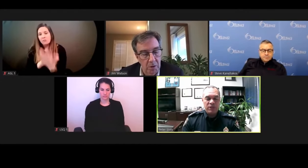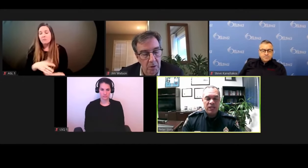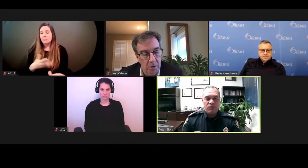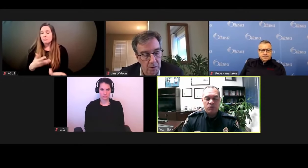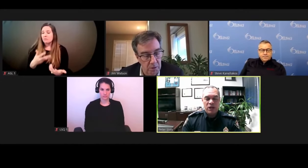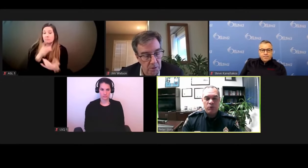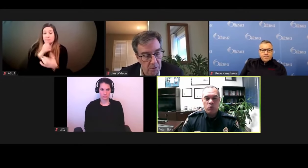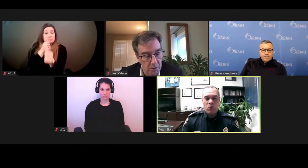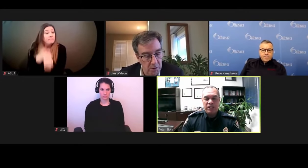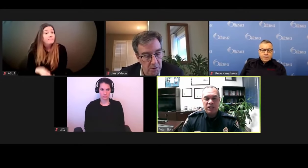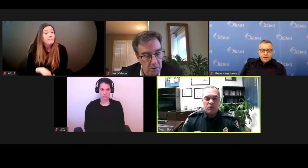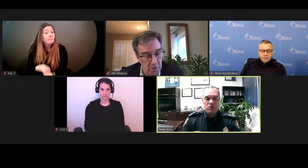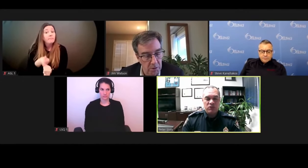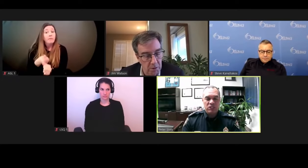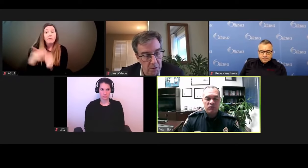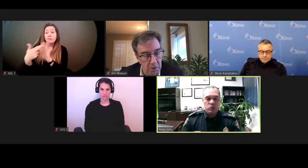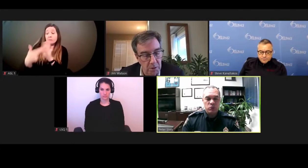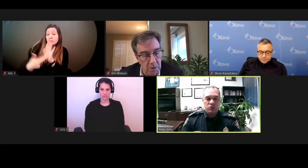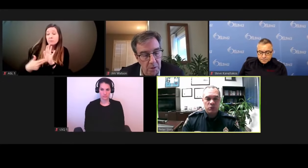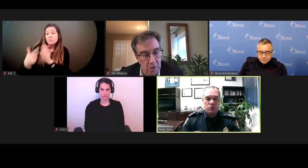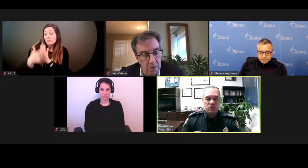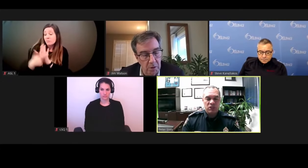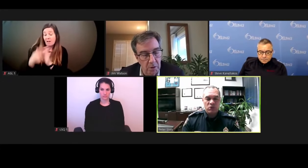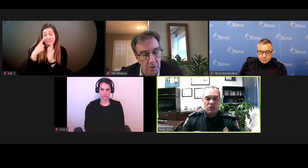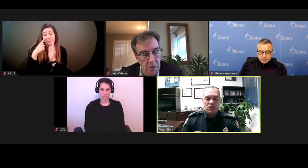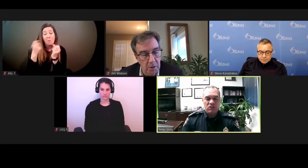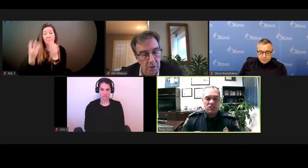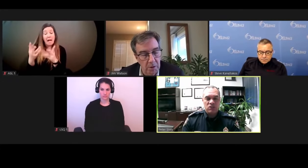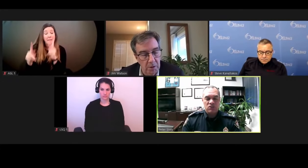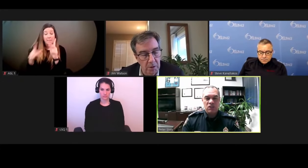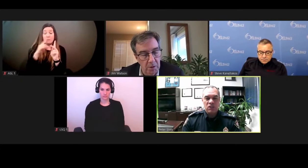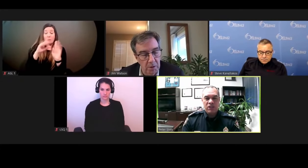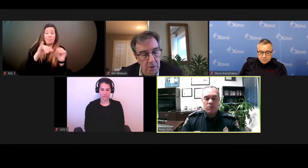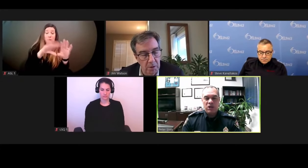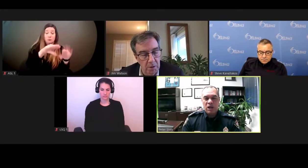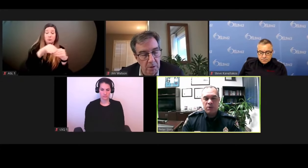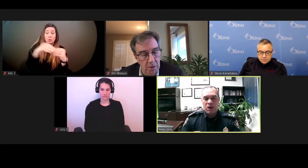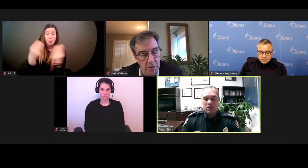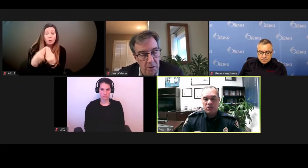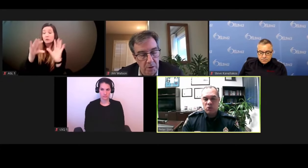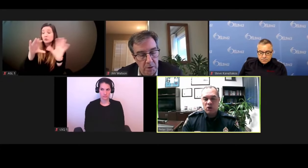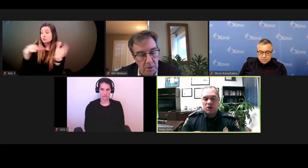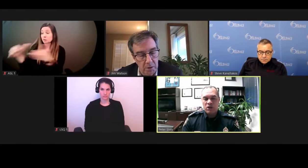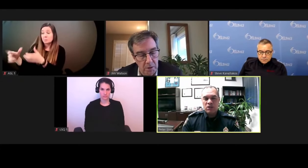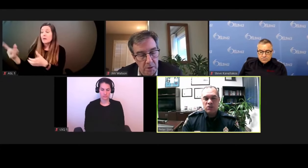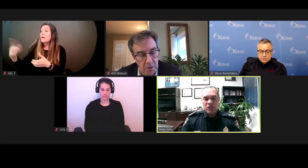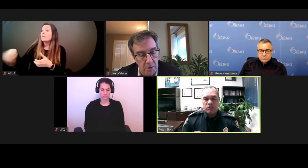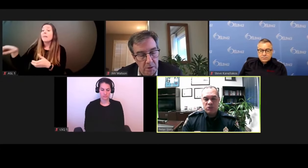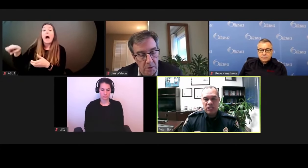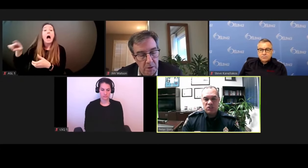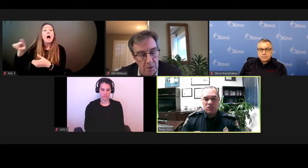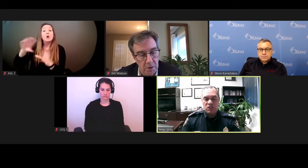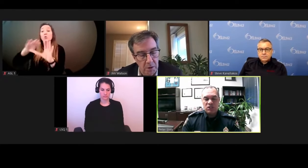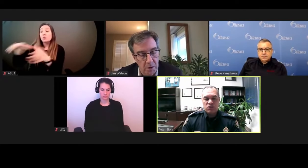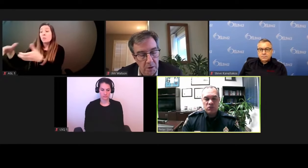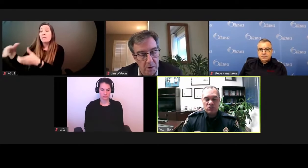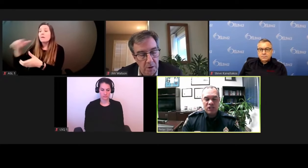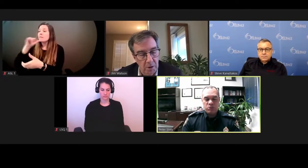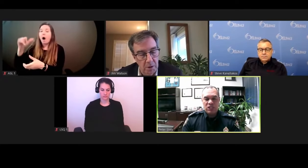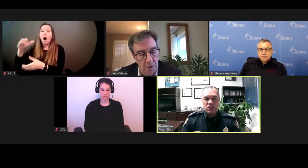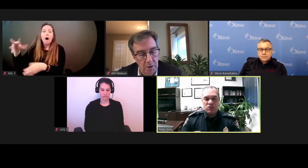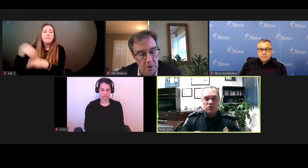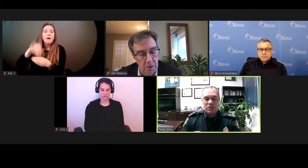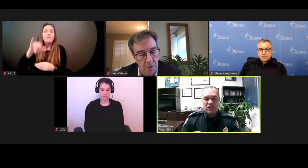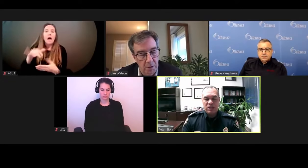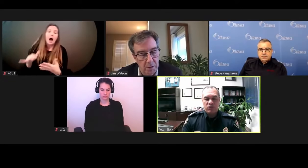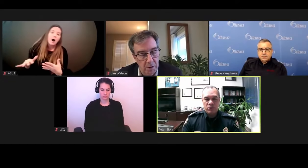non-compliant behavior by wide numbers of individuals, groups, and other organizations that were not part of the core transportation, truck